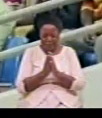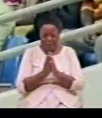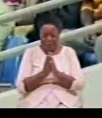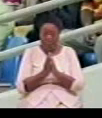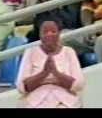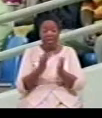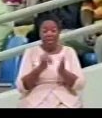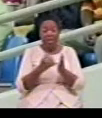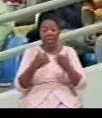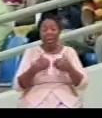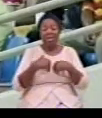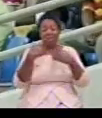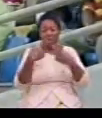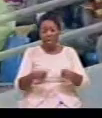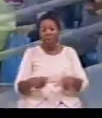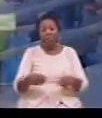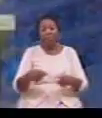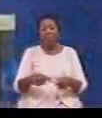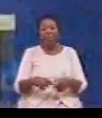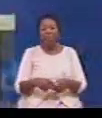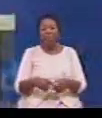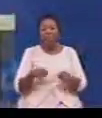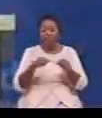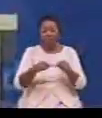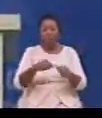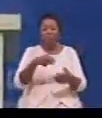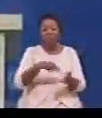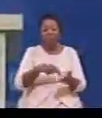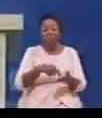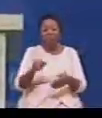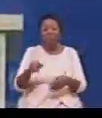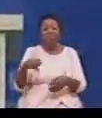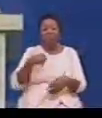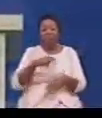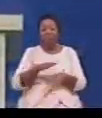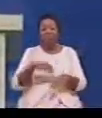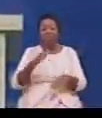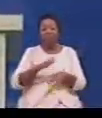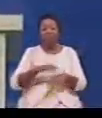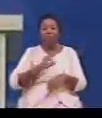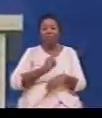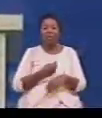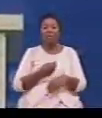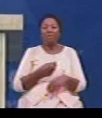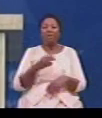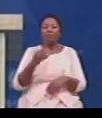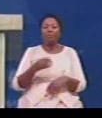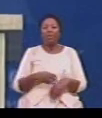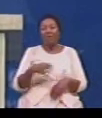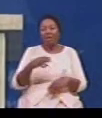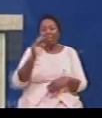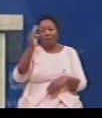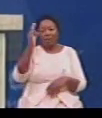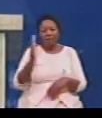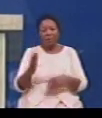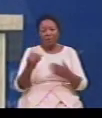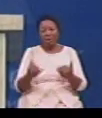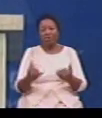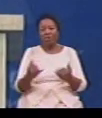It is done. Stand, keep on standing. We call on our officiating minister, moderating